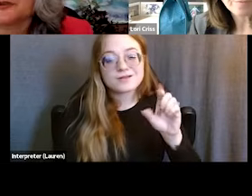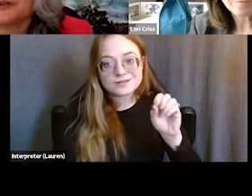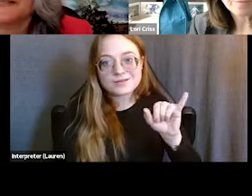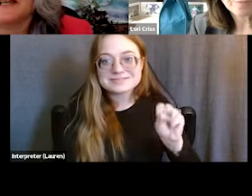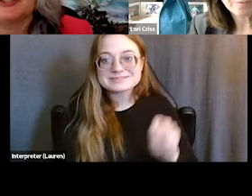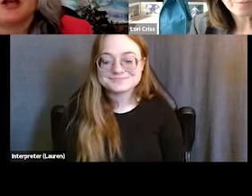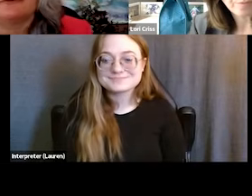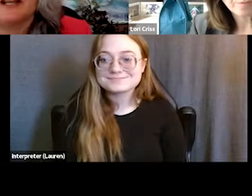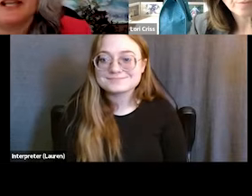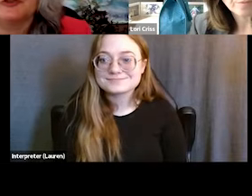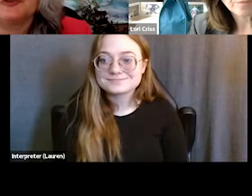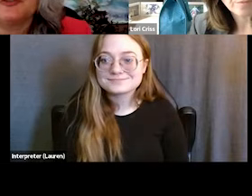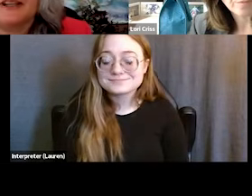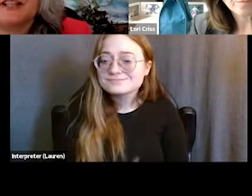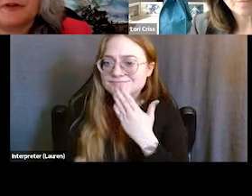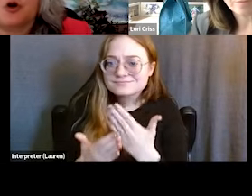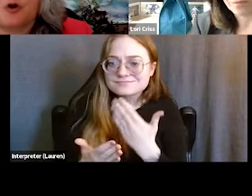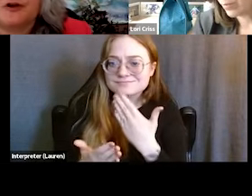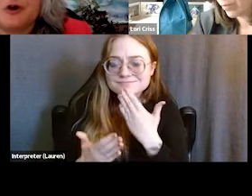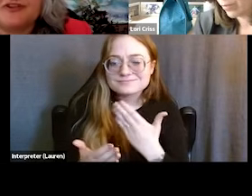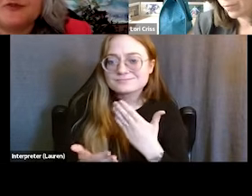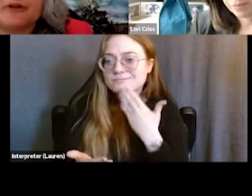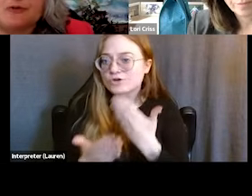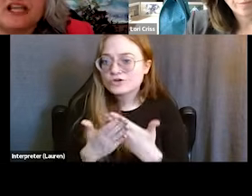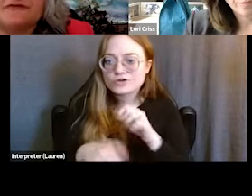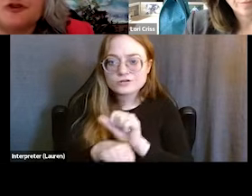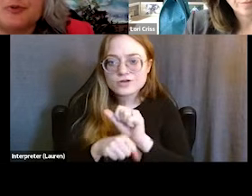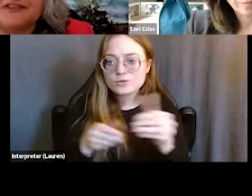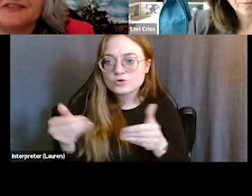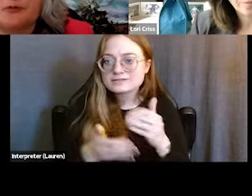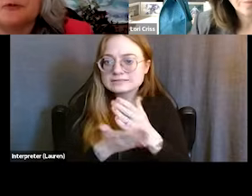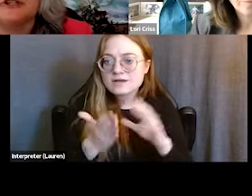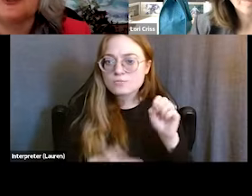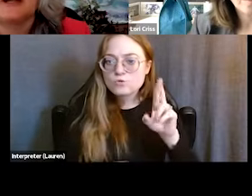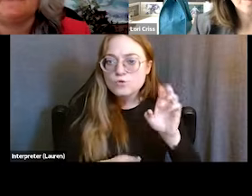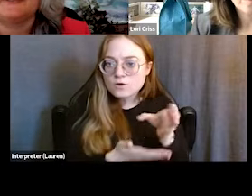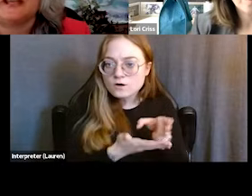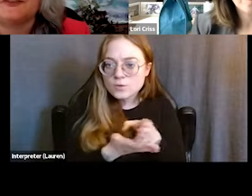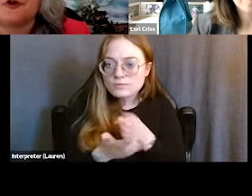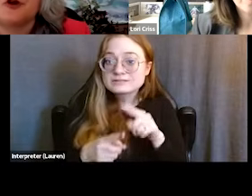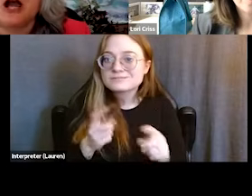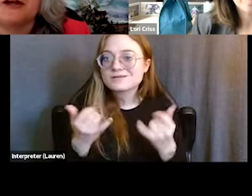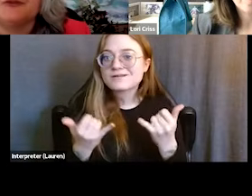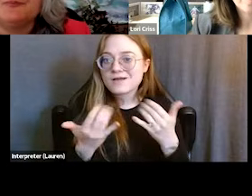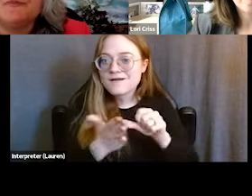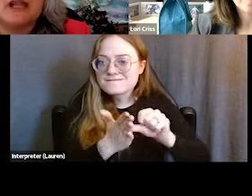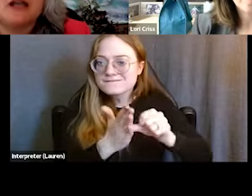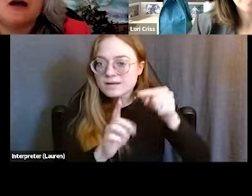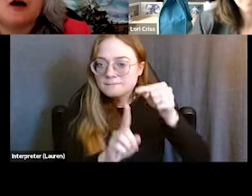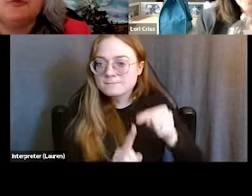Liz and Director Chris did a nice job of kind of introducing some of the core components, but I want to hit a few pieces that we really try to emphasize here in